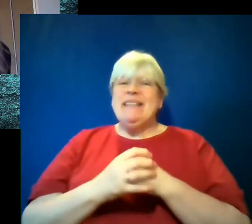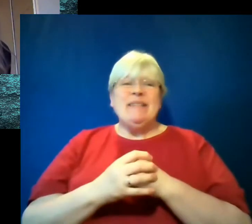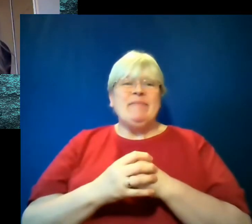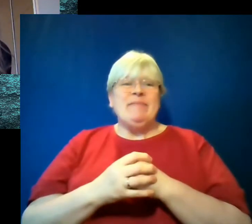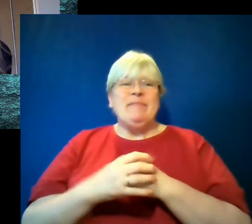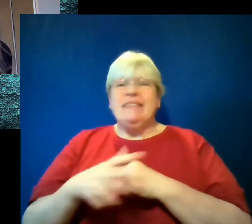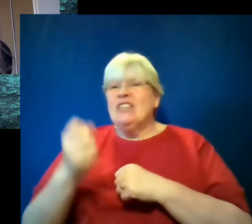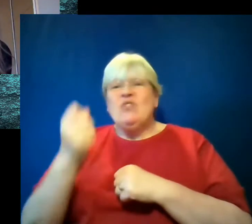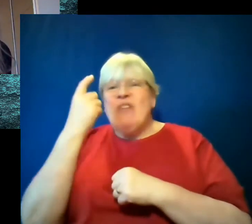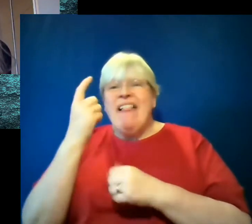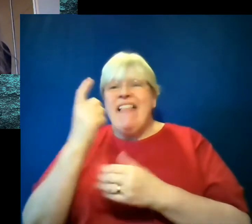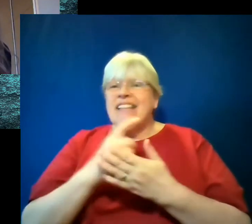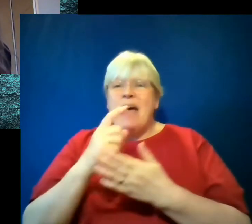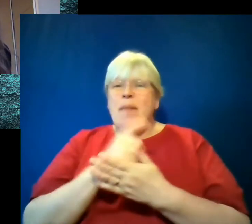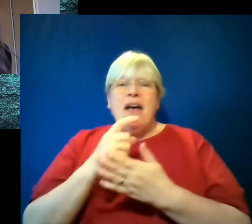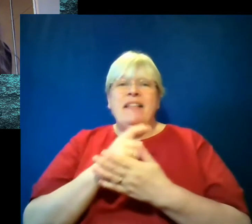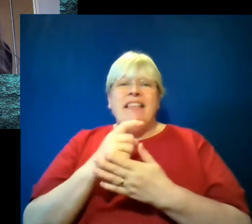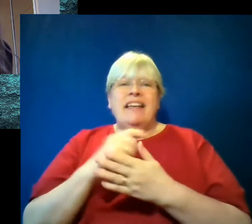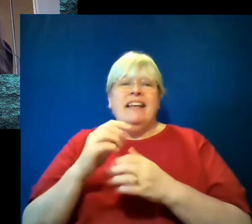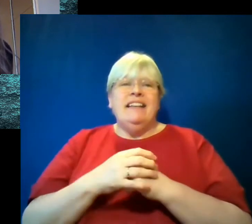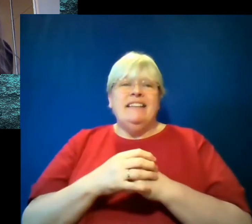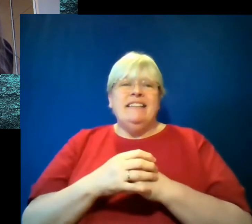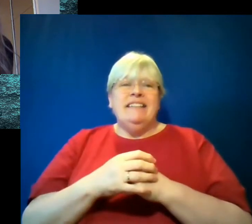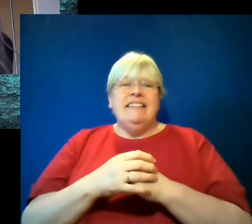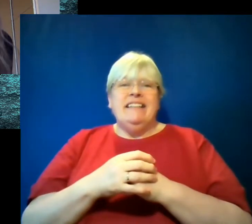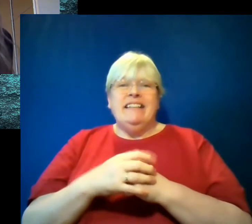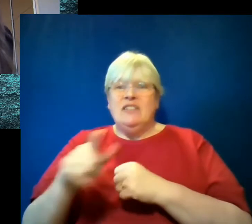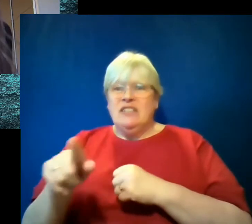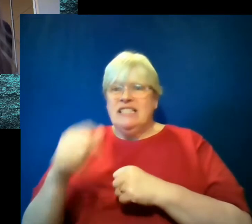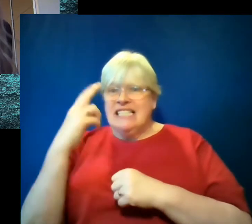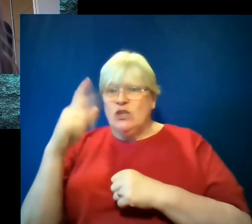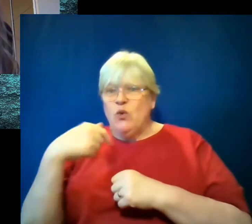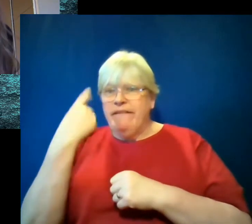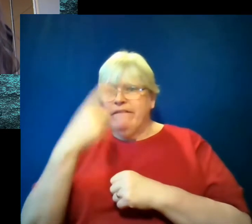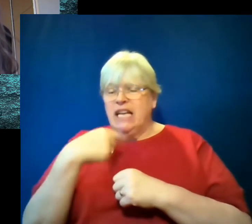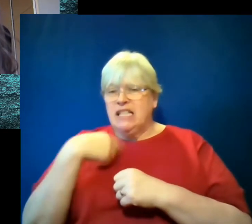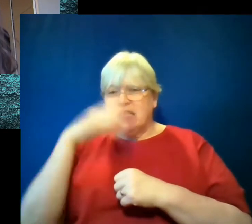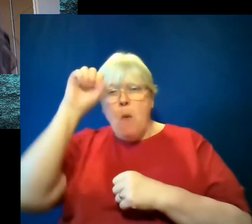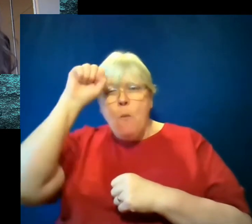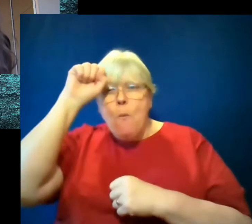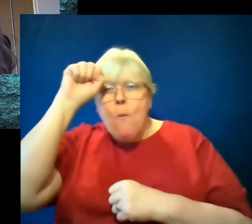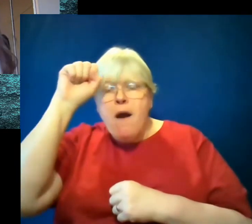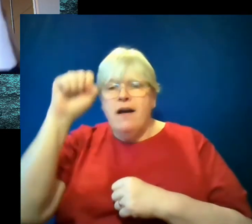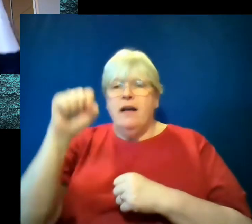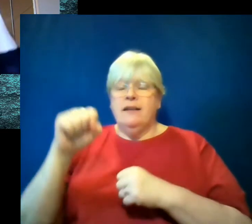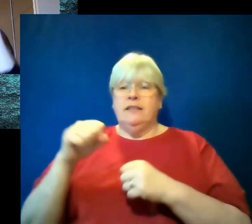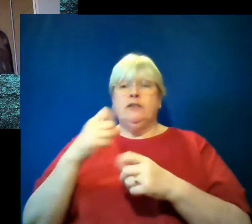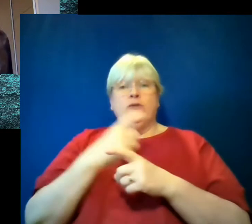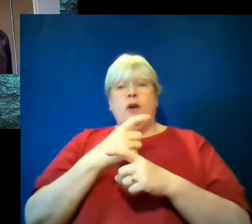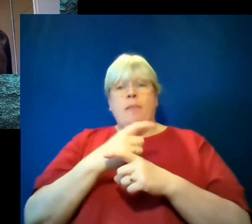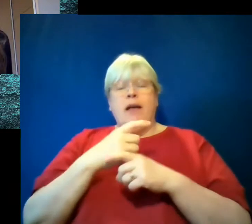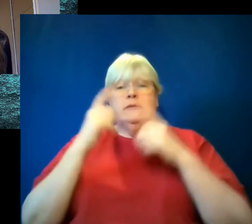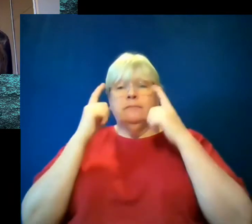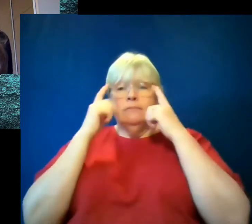about them. Clock in your face, I'm never forgetting you. It's just brilliant. Let's talk a little bit about